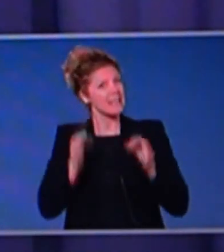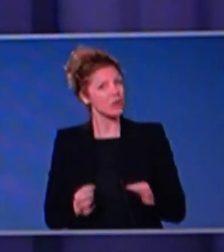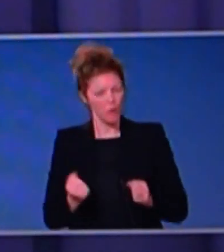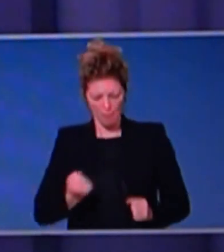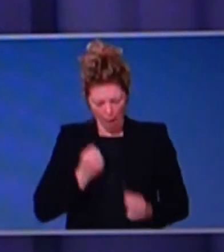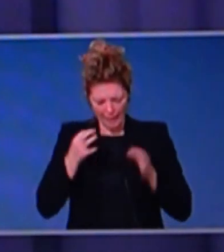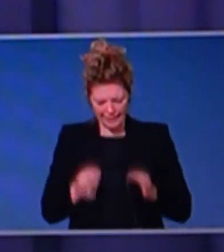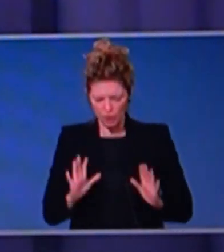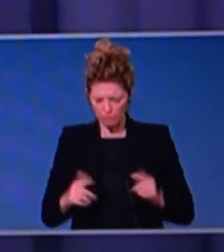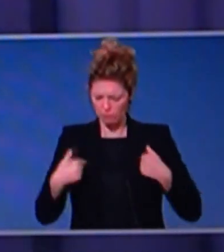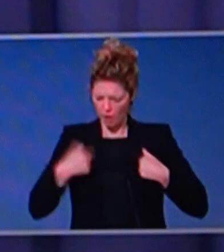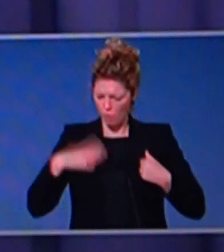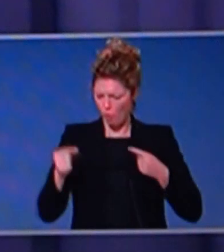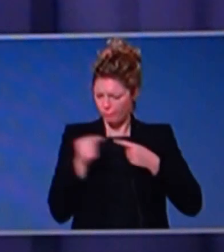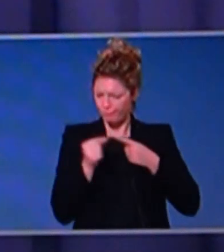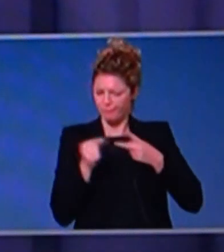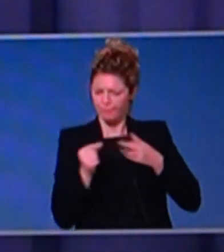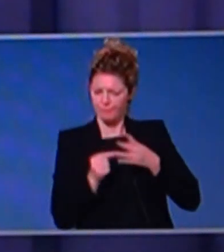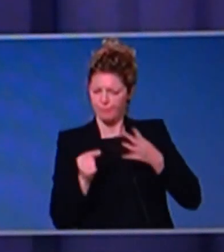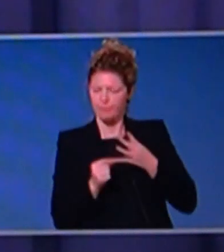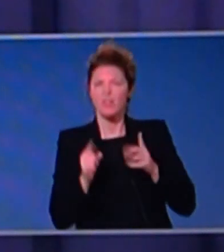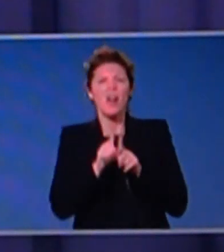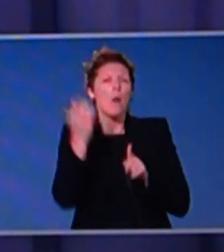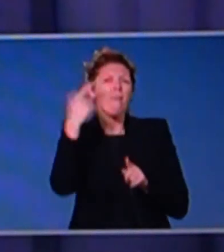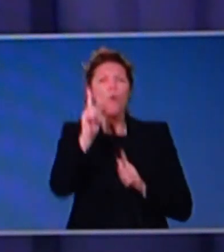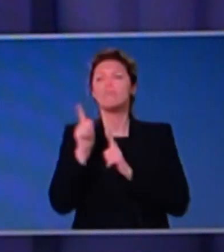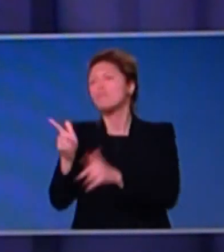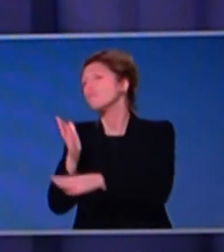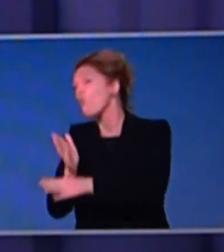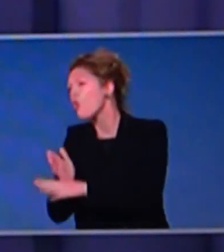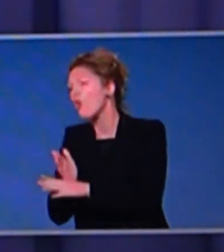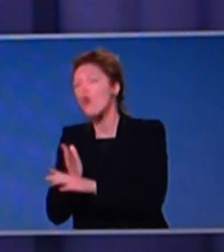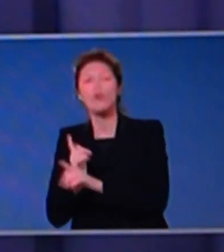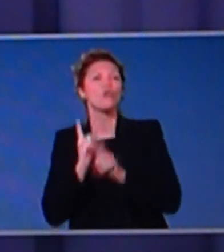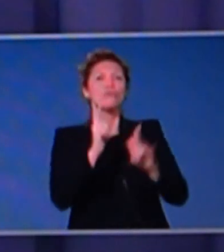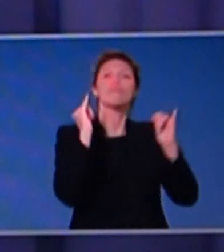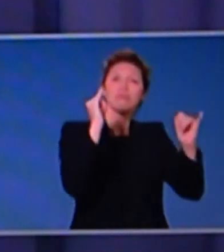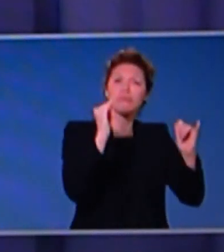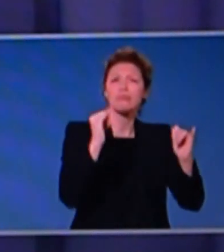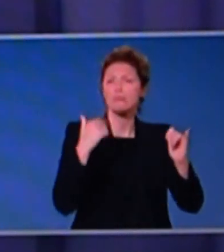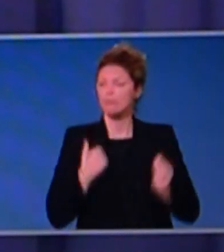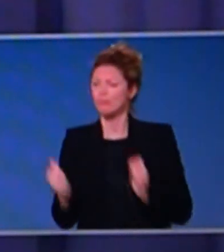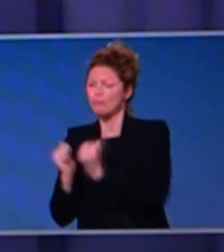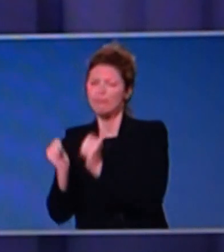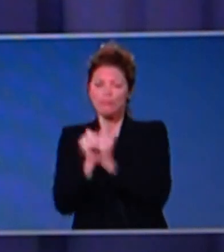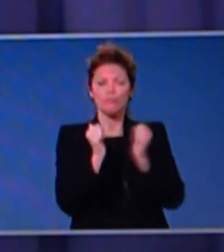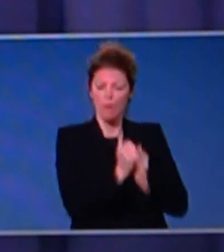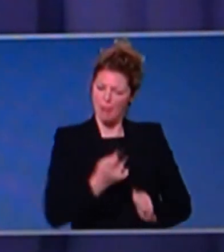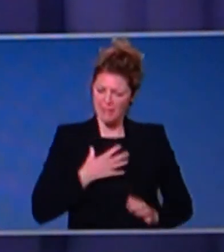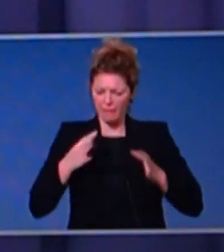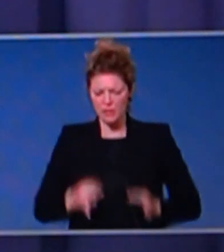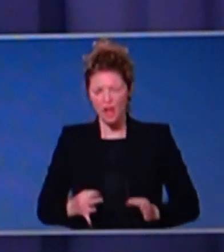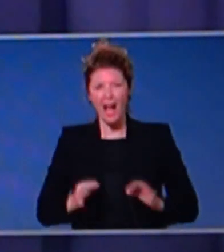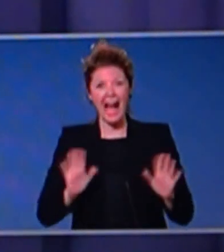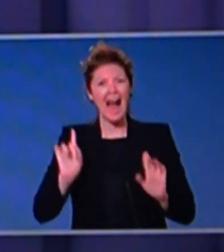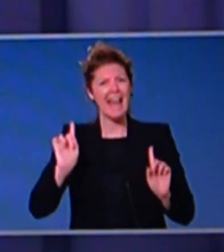more freedom to do that than perhaps we can when we're going to work and doing other things. So I think that psychologically that's really important. It's also really good for our health